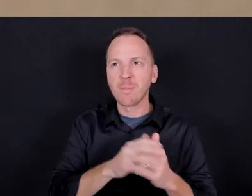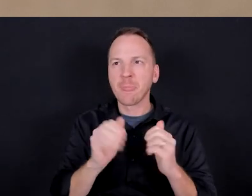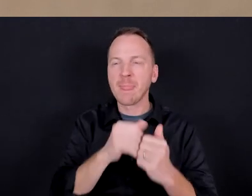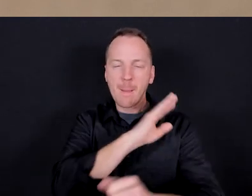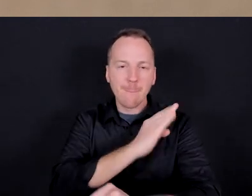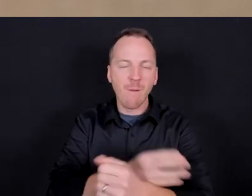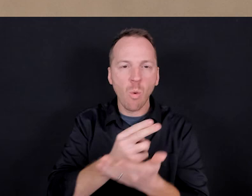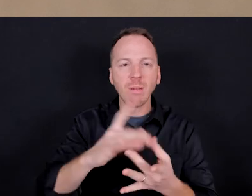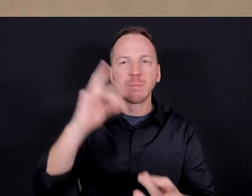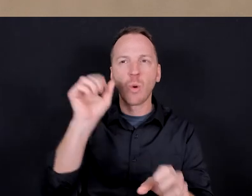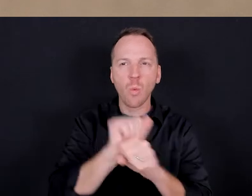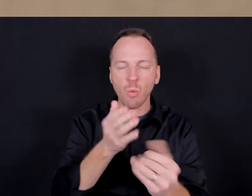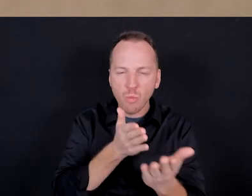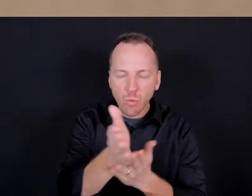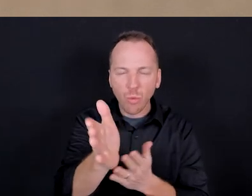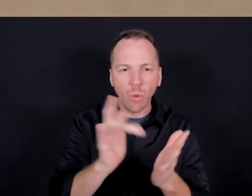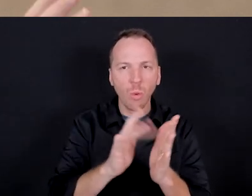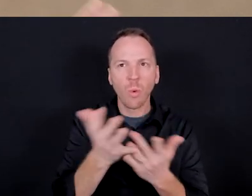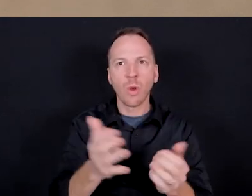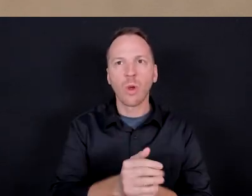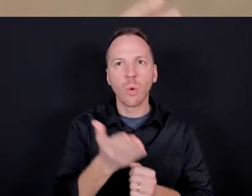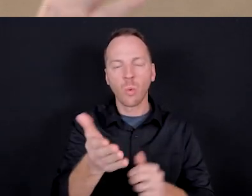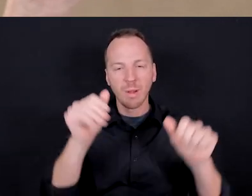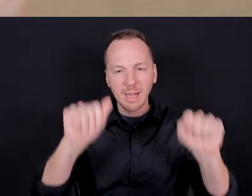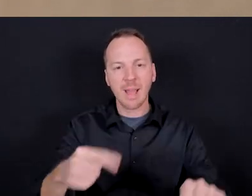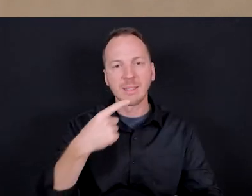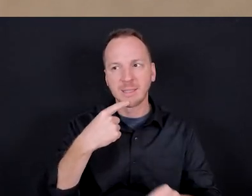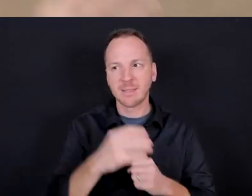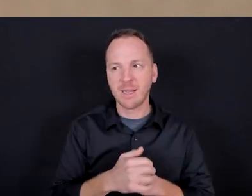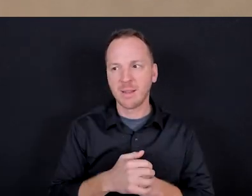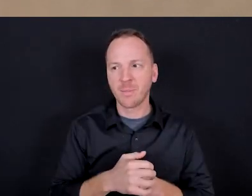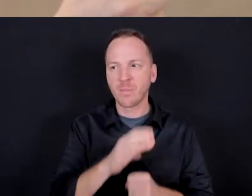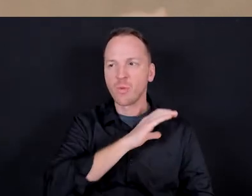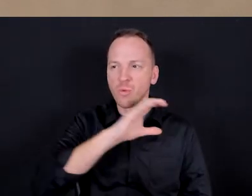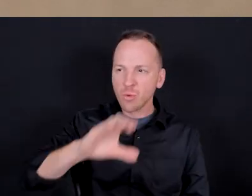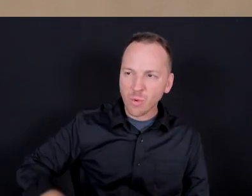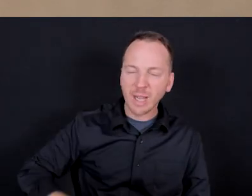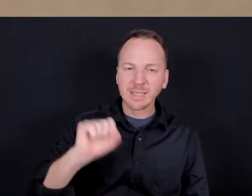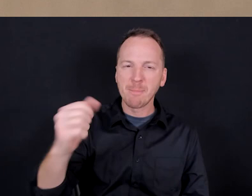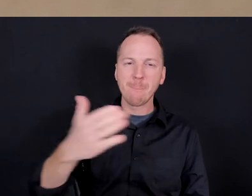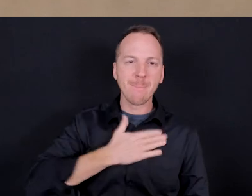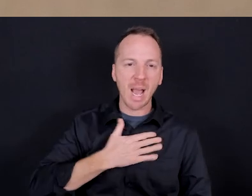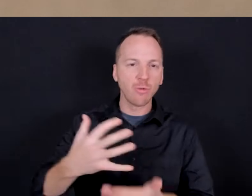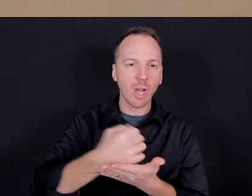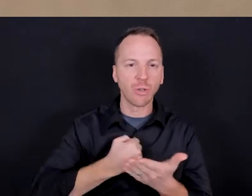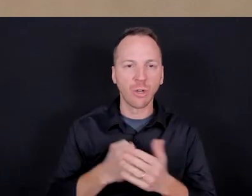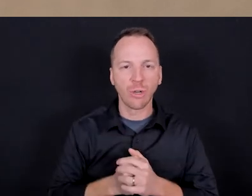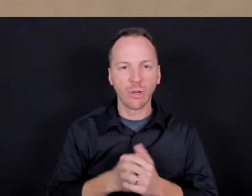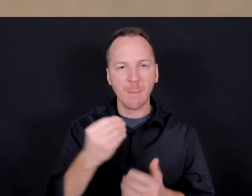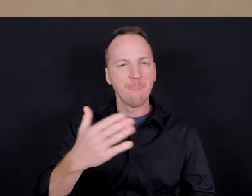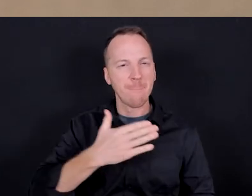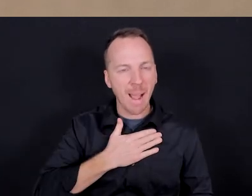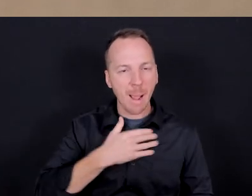of the Holy Spirit working through the Word, you're able to say, Christ is my treasure and